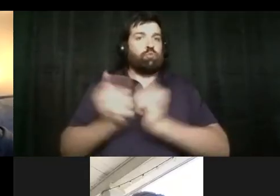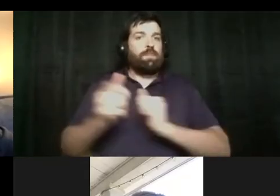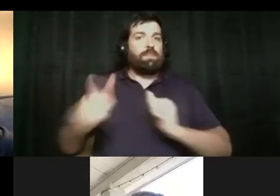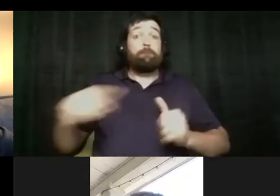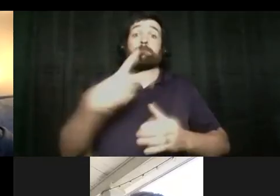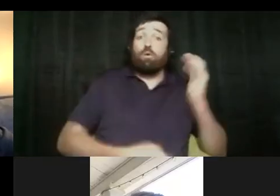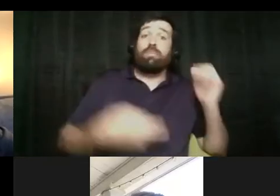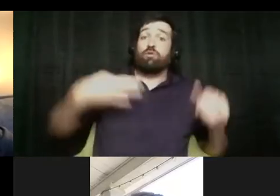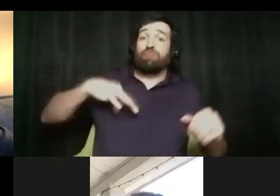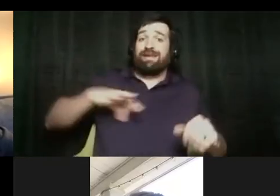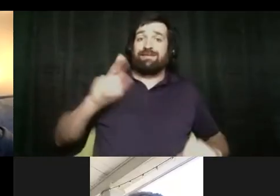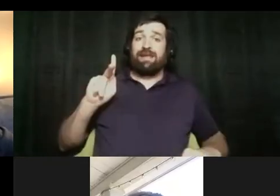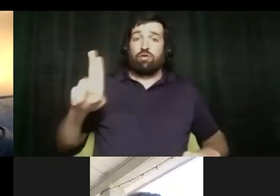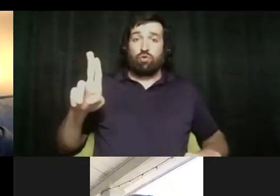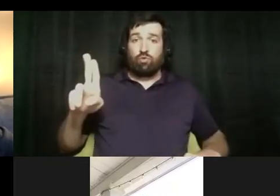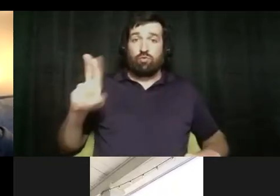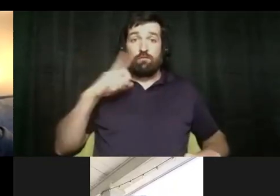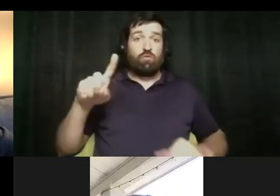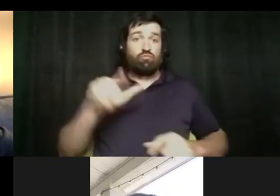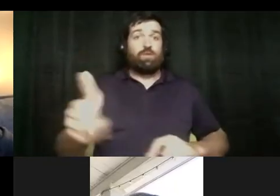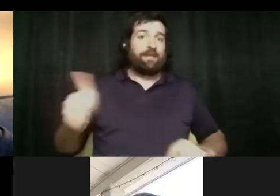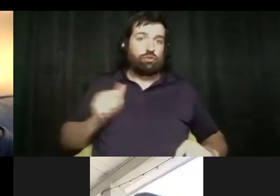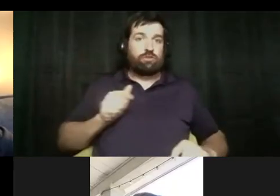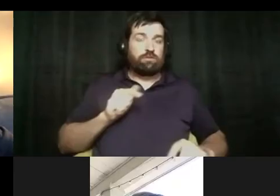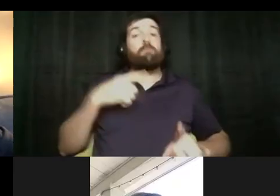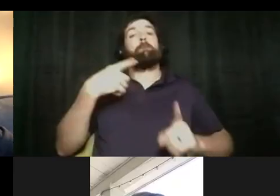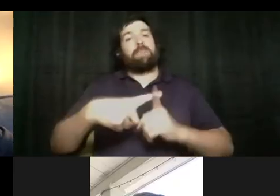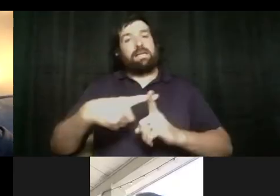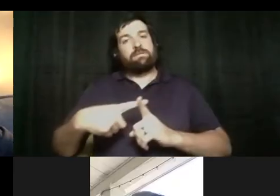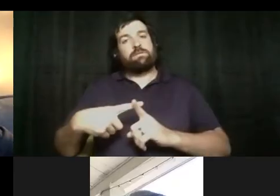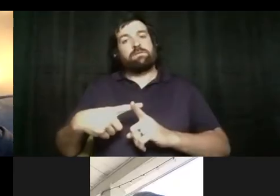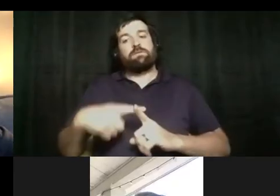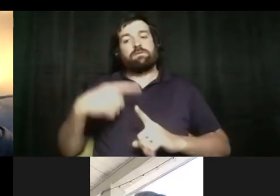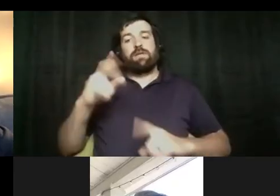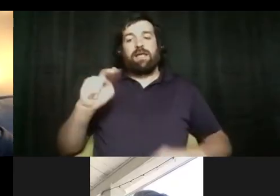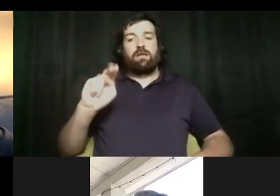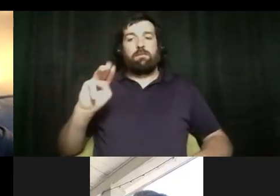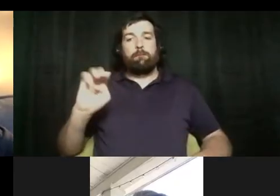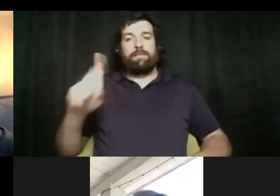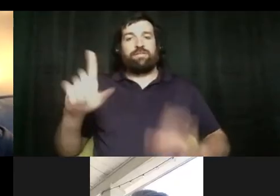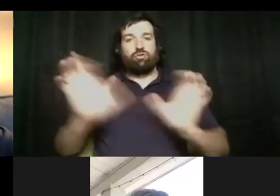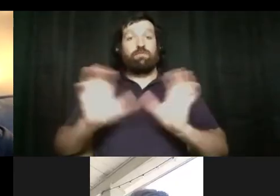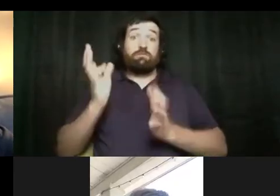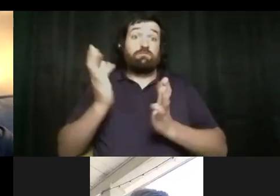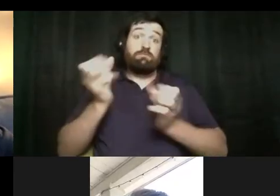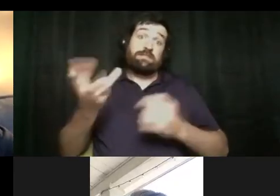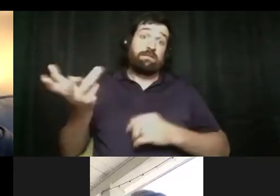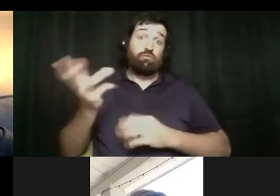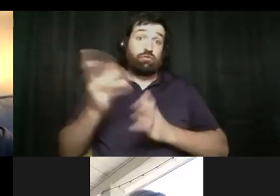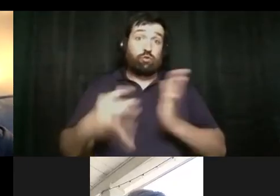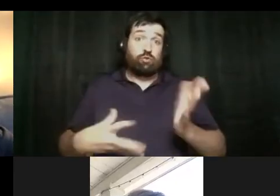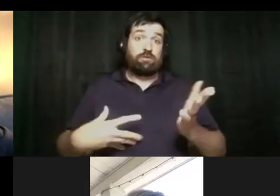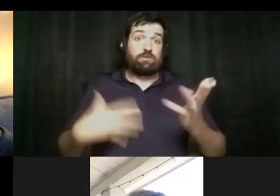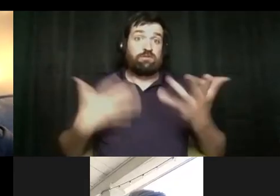at KU for that rotation and you get credit for the NMed certificate. And we've had students do that. It's been quite